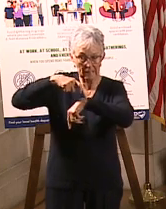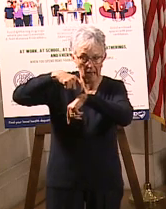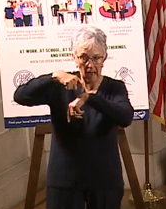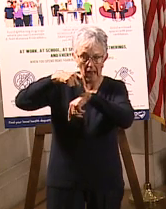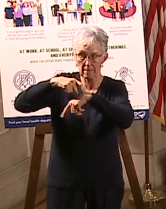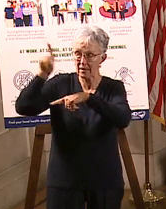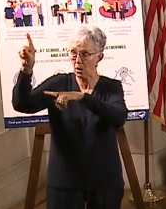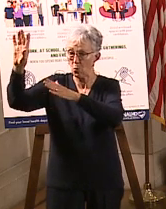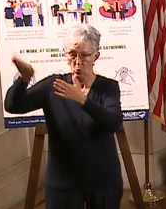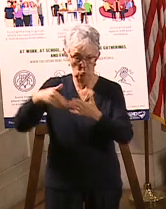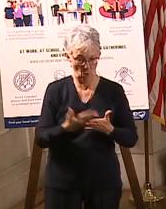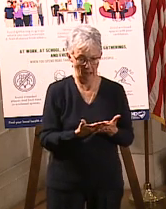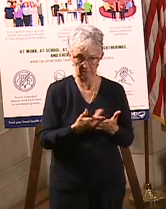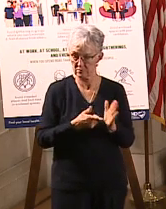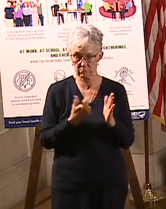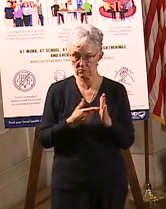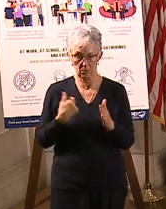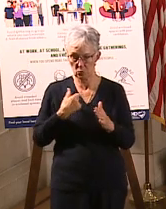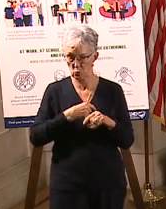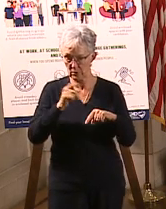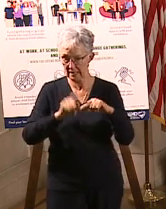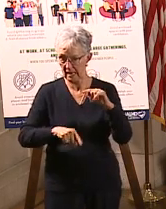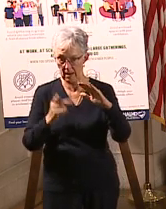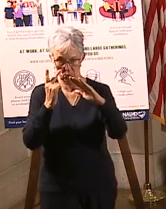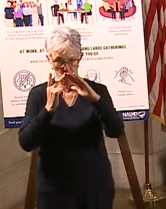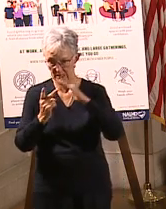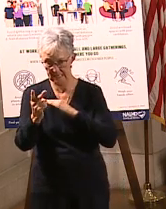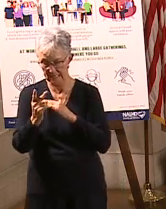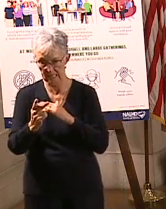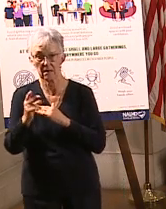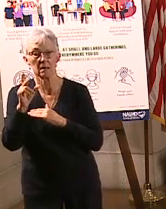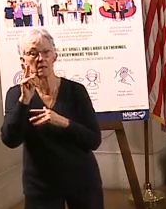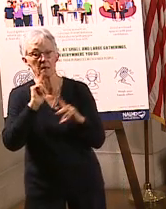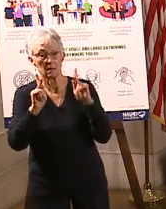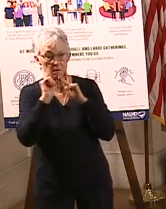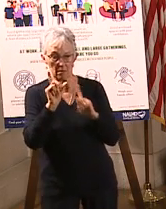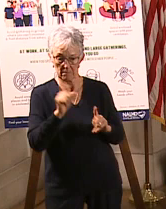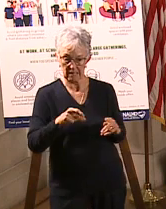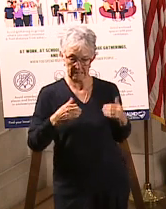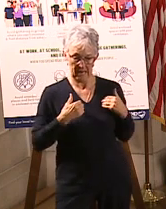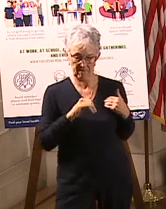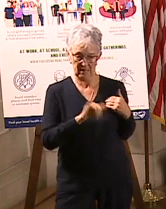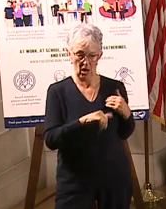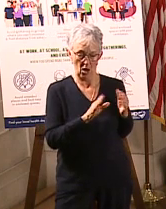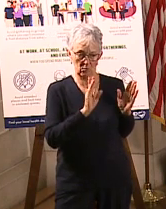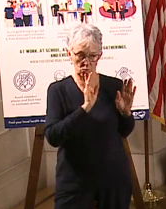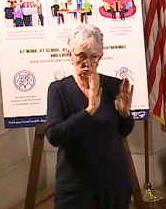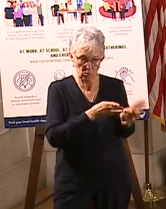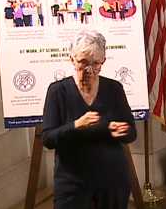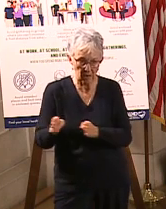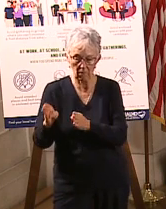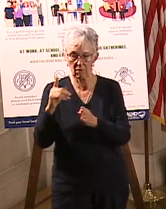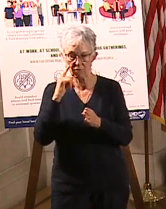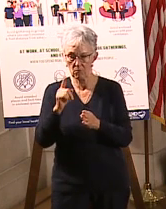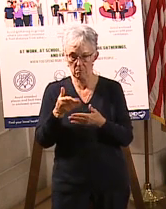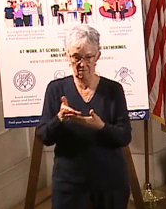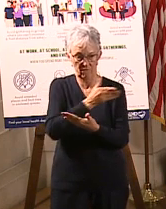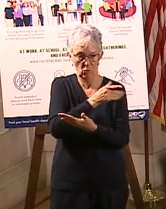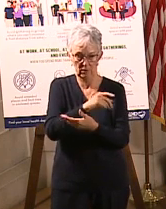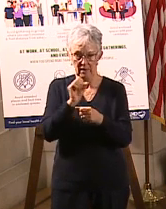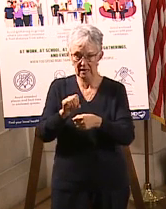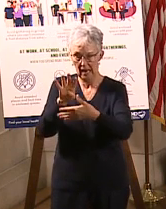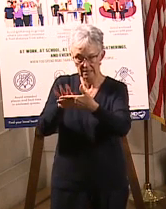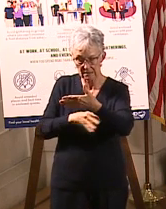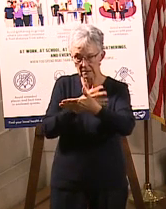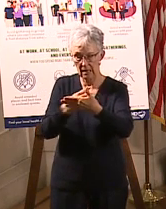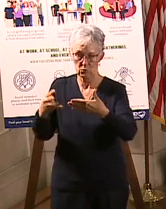who are administering the vaccine need to have the product and ancillary kits in hand to finalize scheduling of clinics. Their